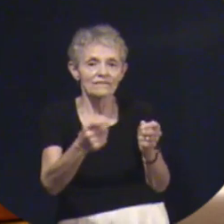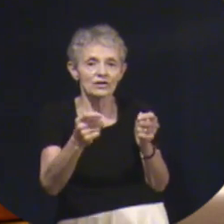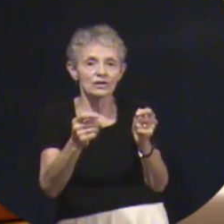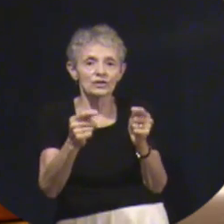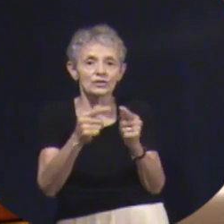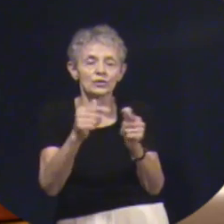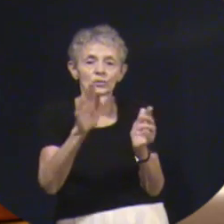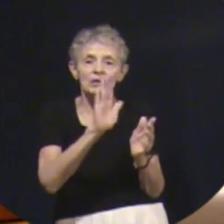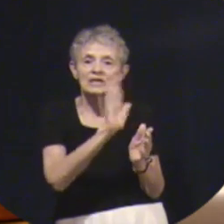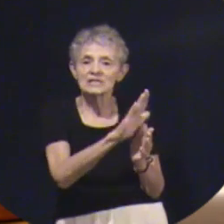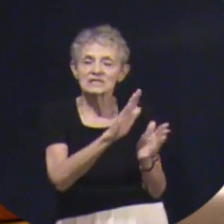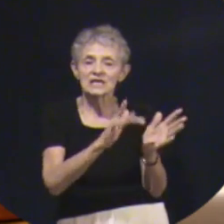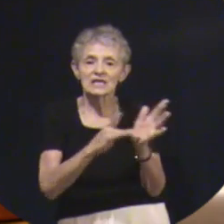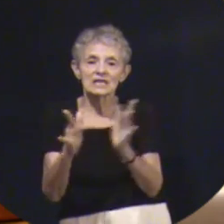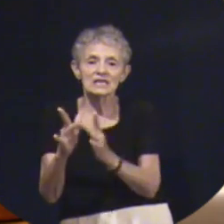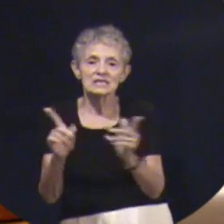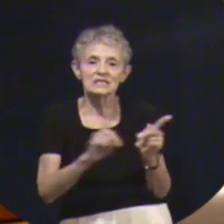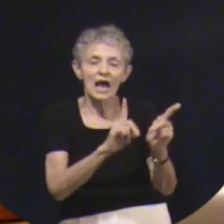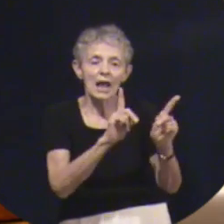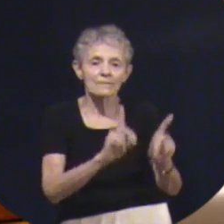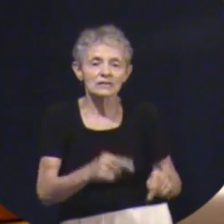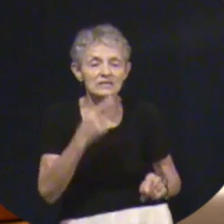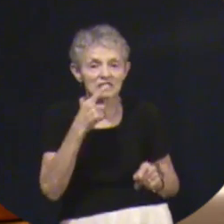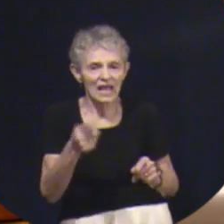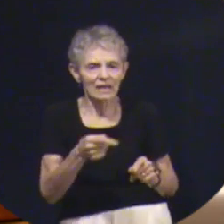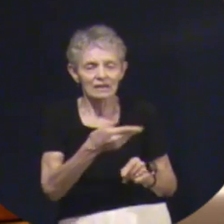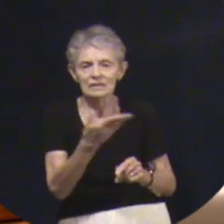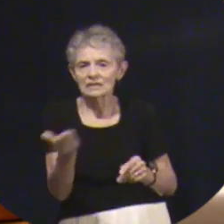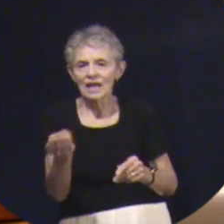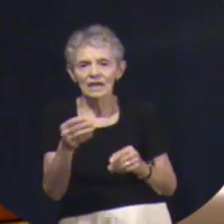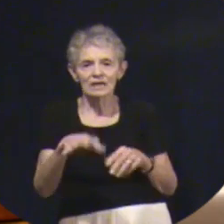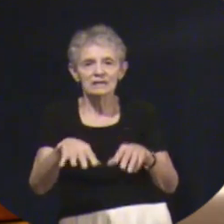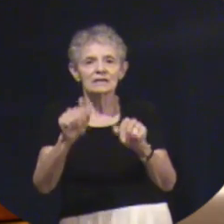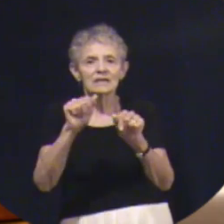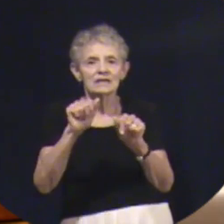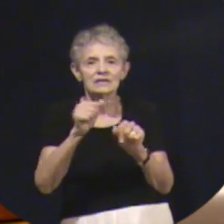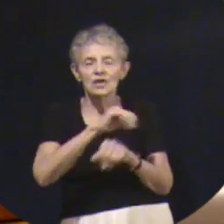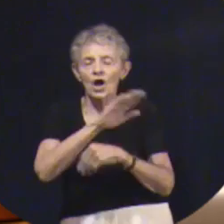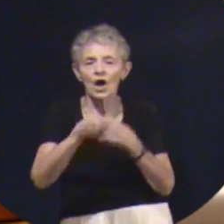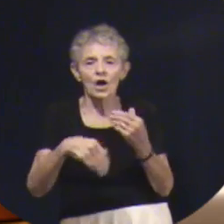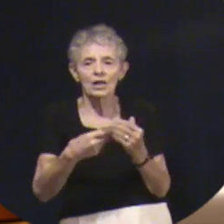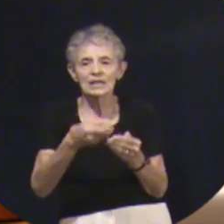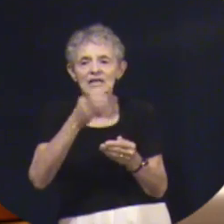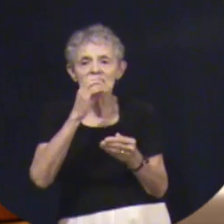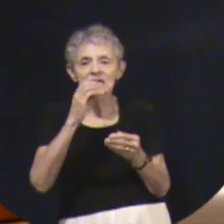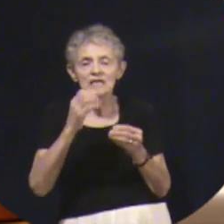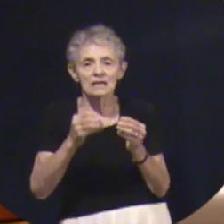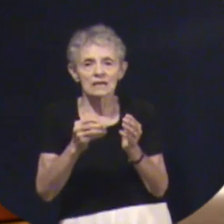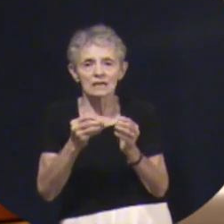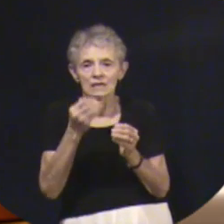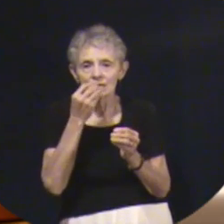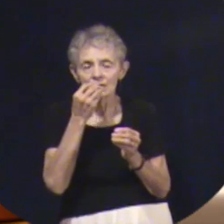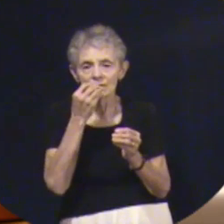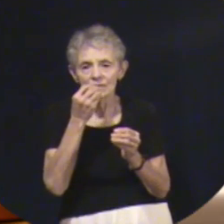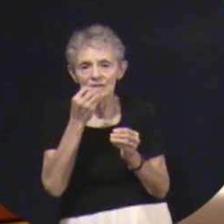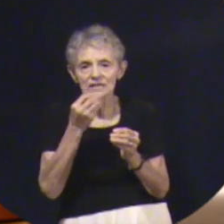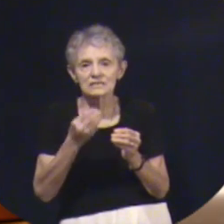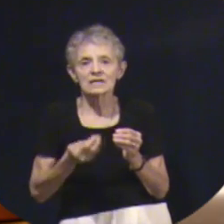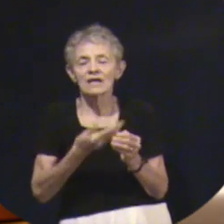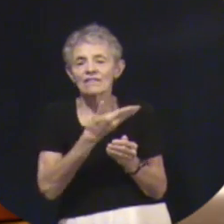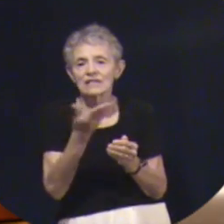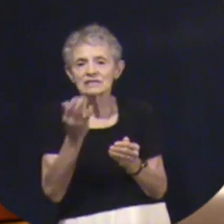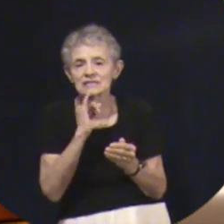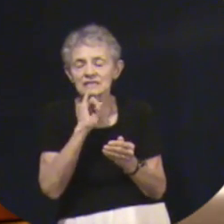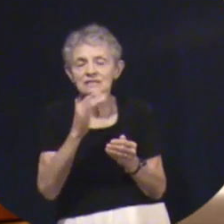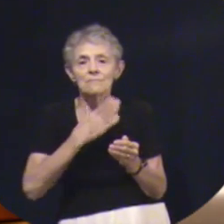his disciples, saying, "Take this, all of you, and eat of it, for this is